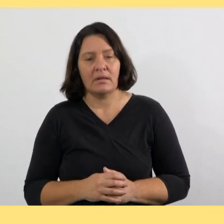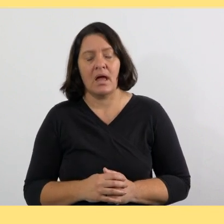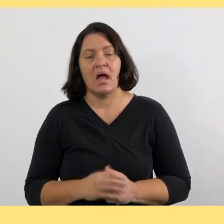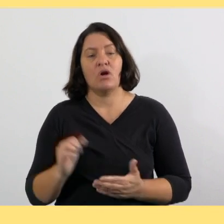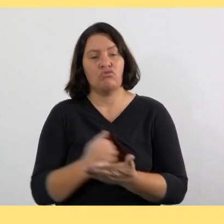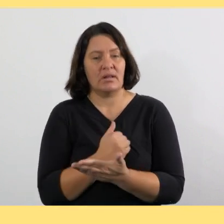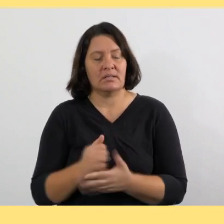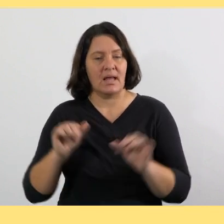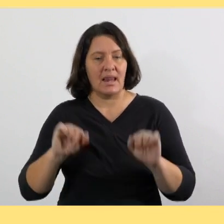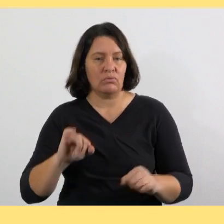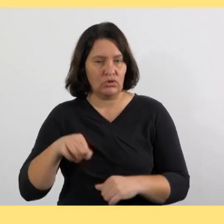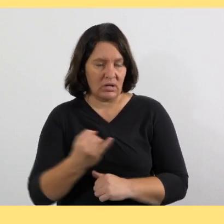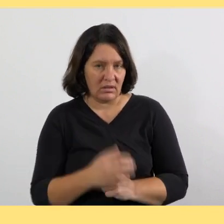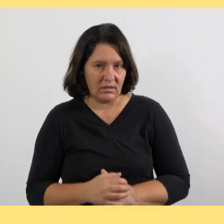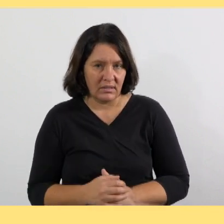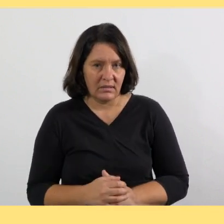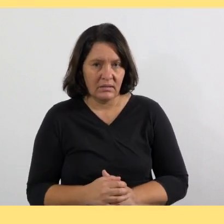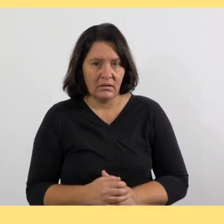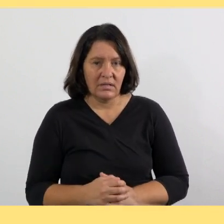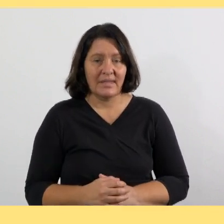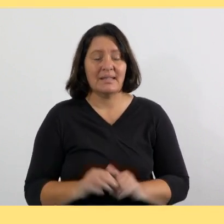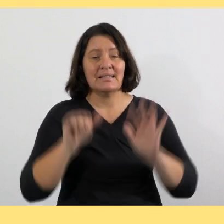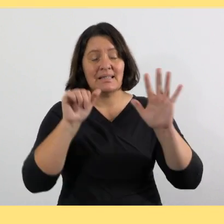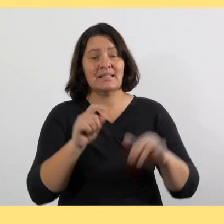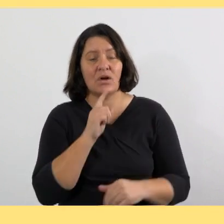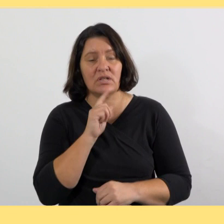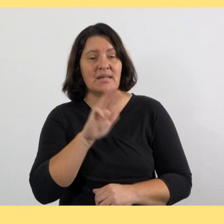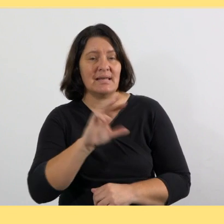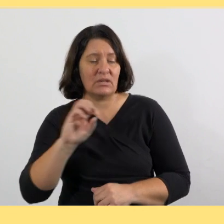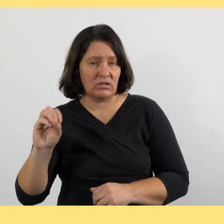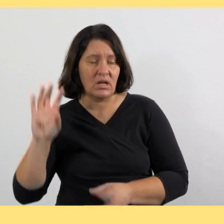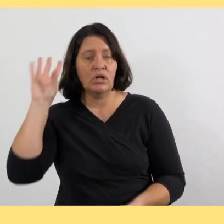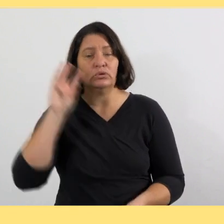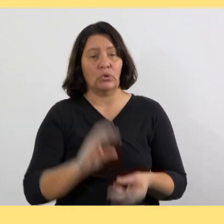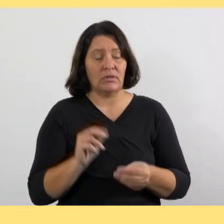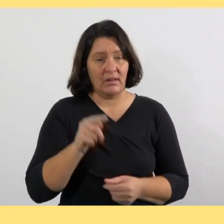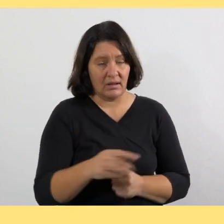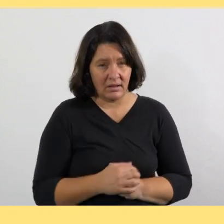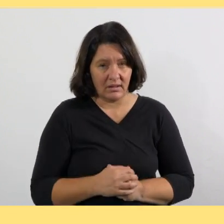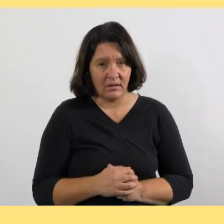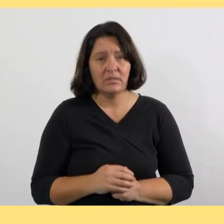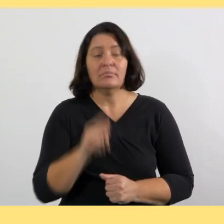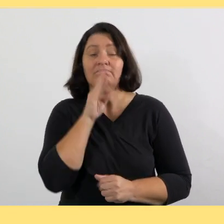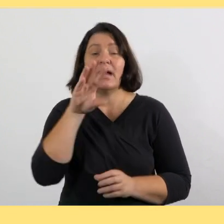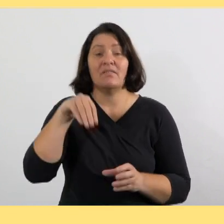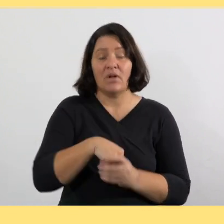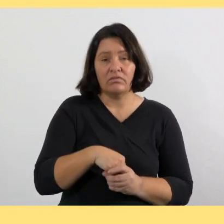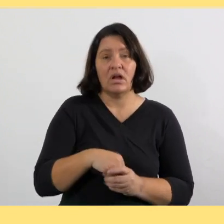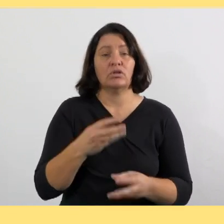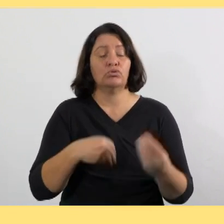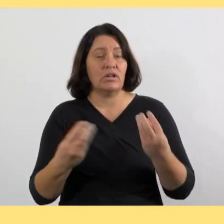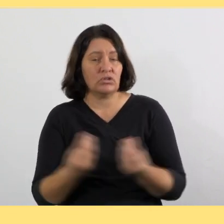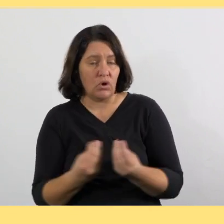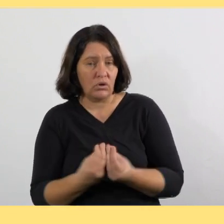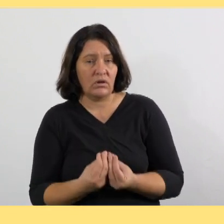our creditors allowance journal. The 6,900 is the total thereof, which includes your